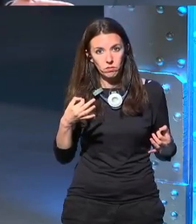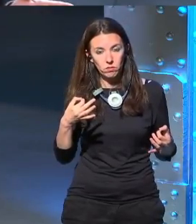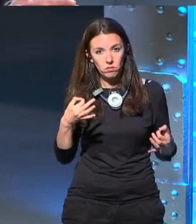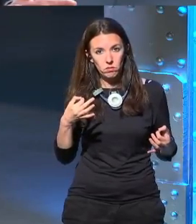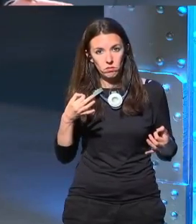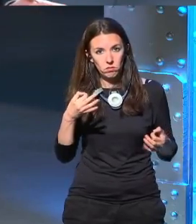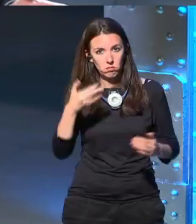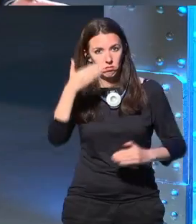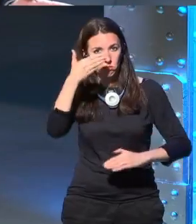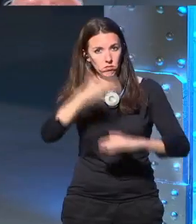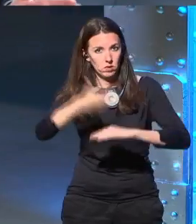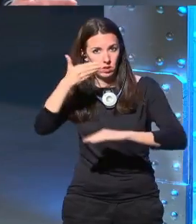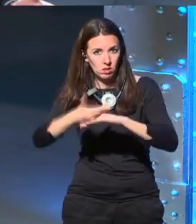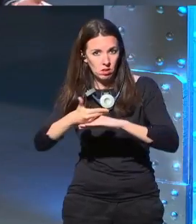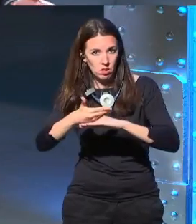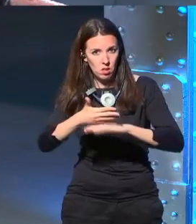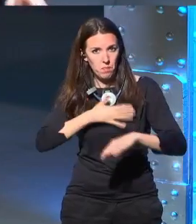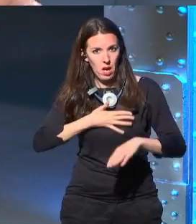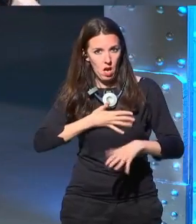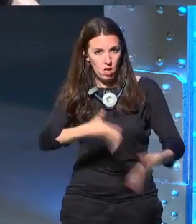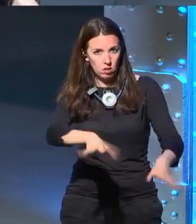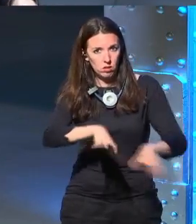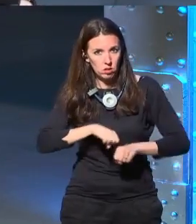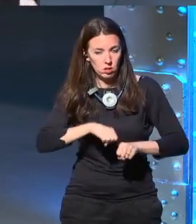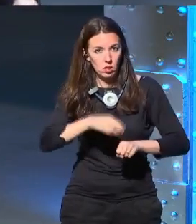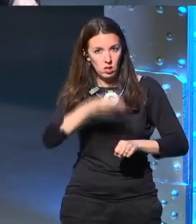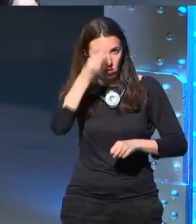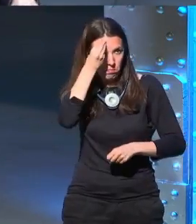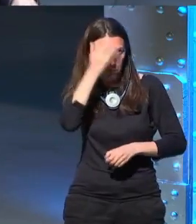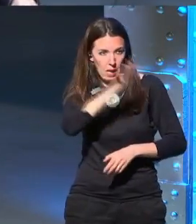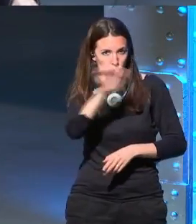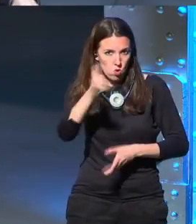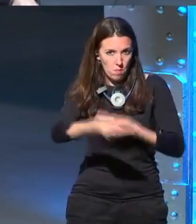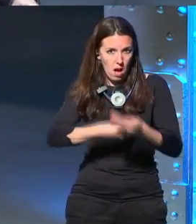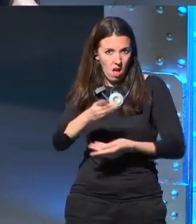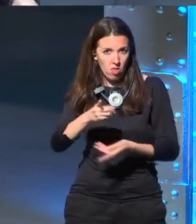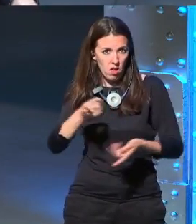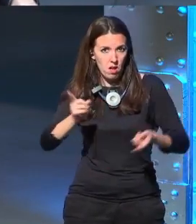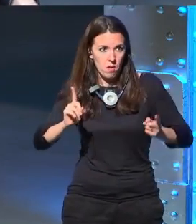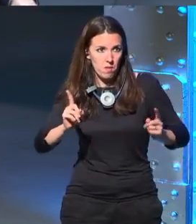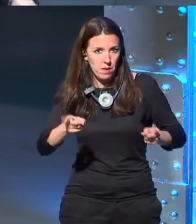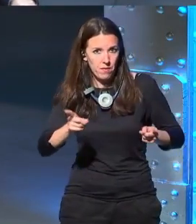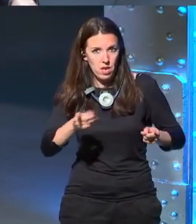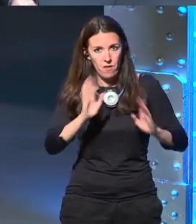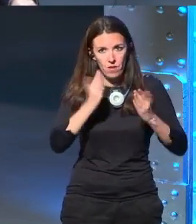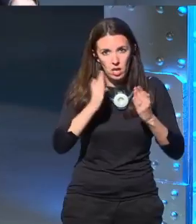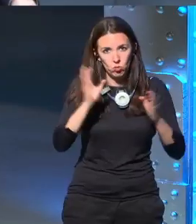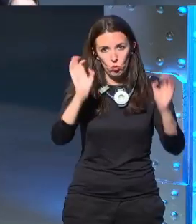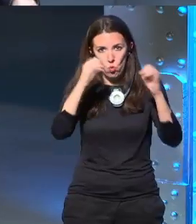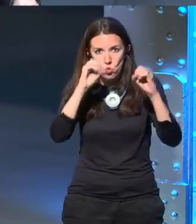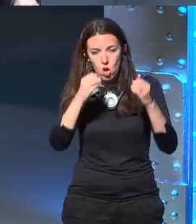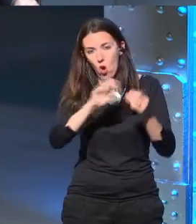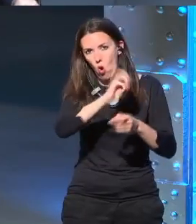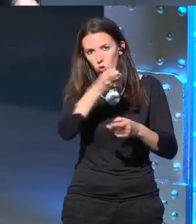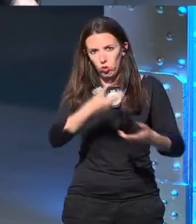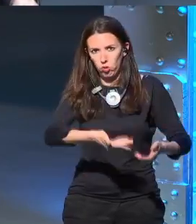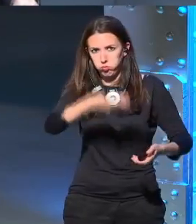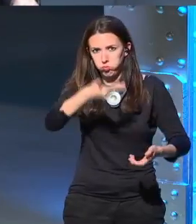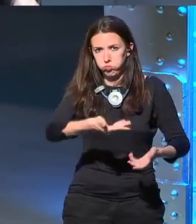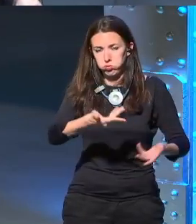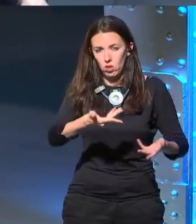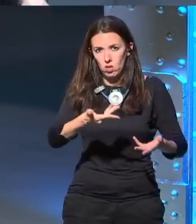which I hope the European Union is going to do, that prevent Facebook and Google and other near monopolies